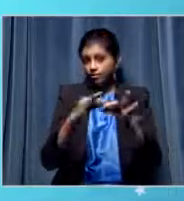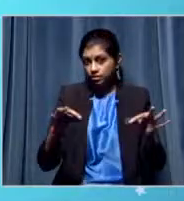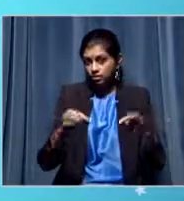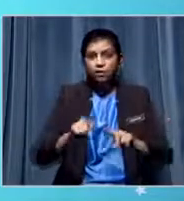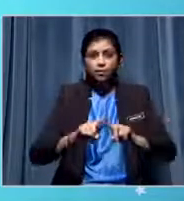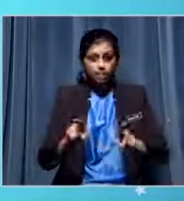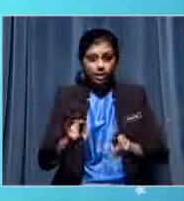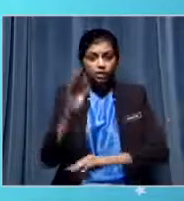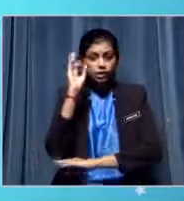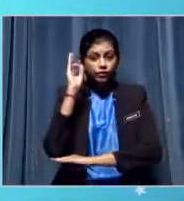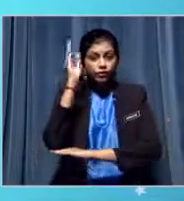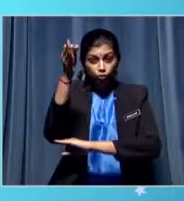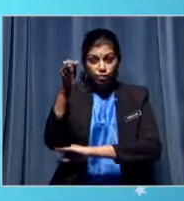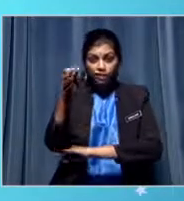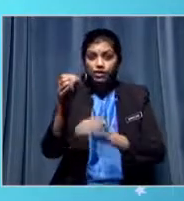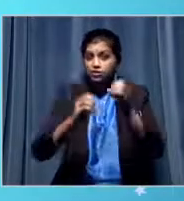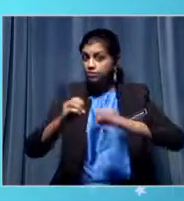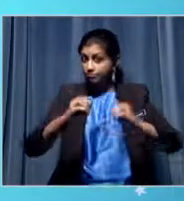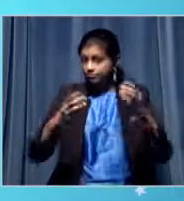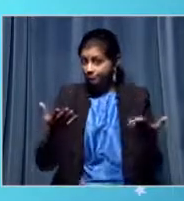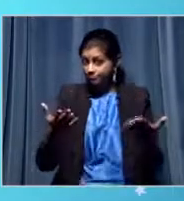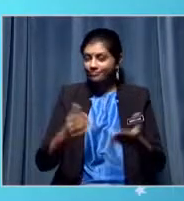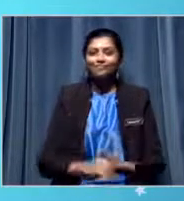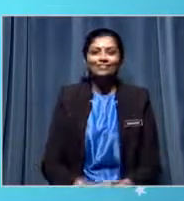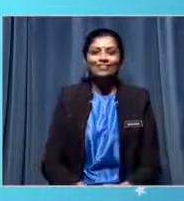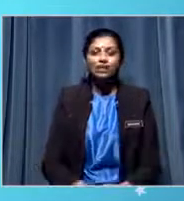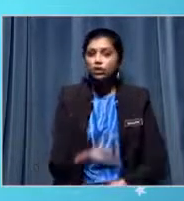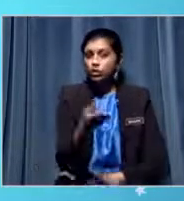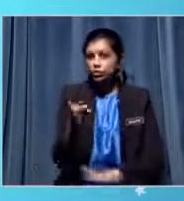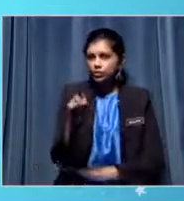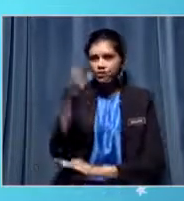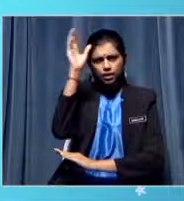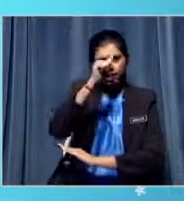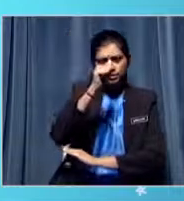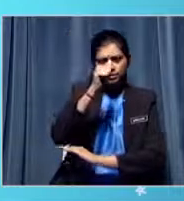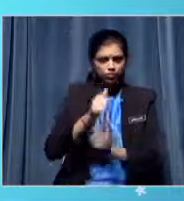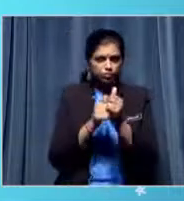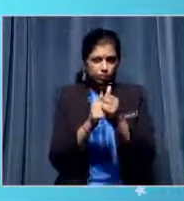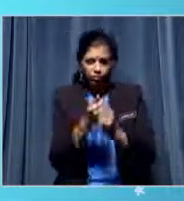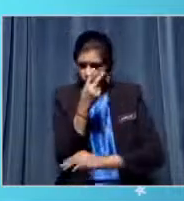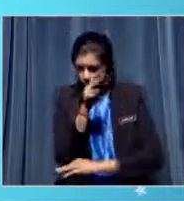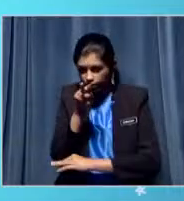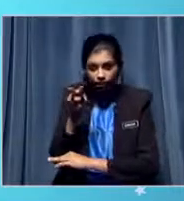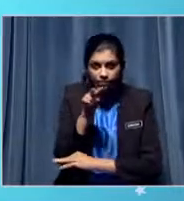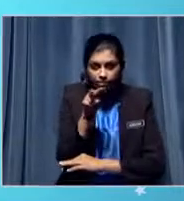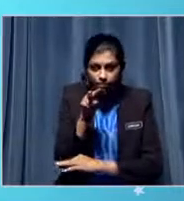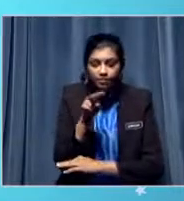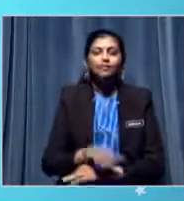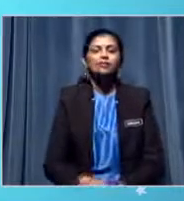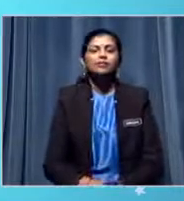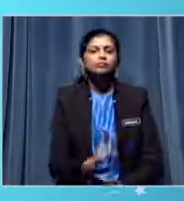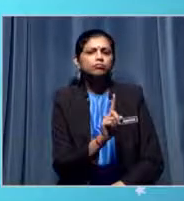the future tense will be removed. You need to guess based on the context whether it